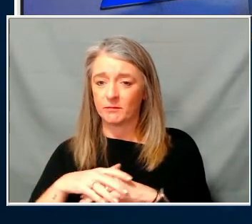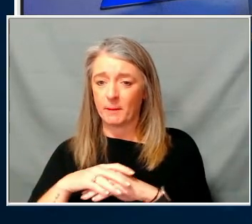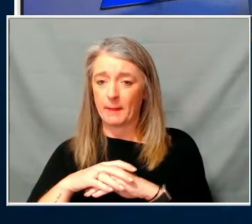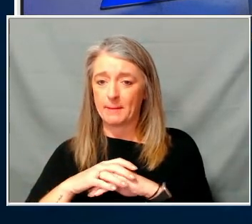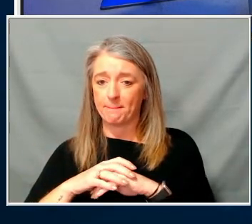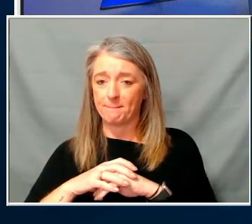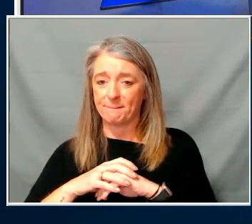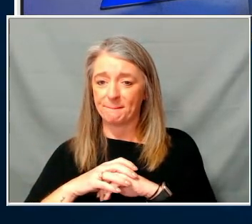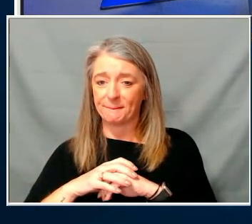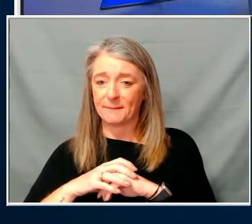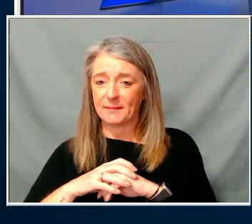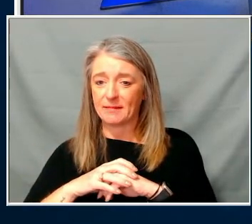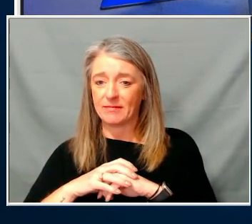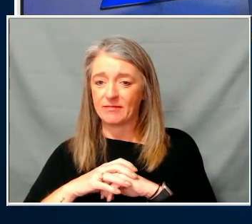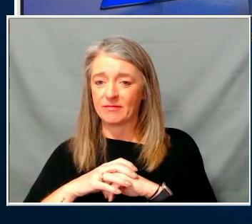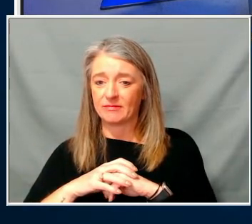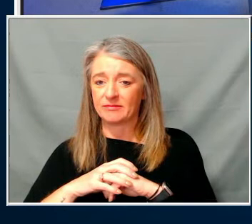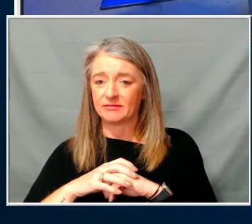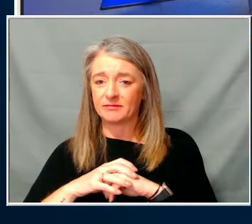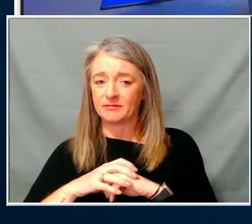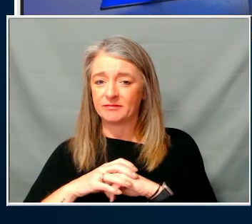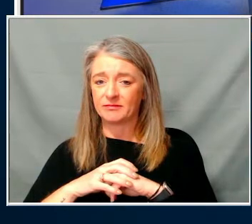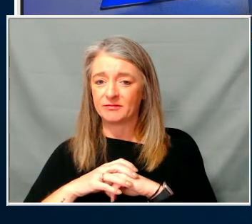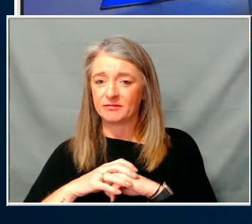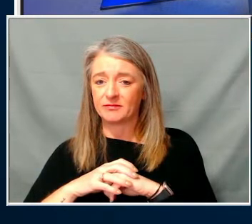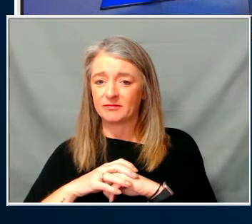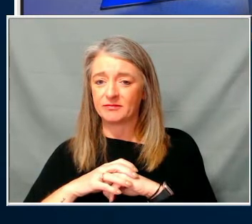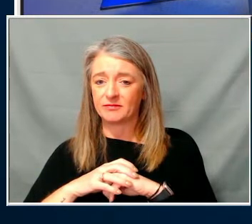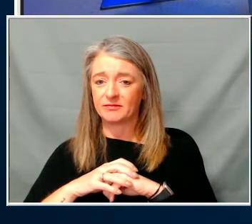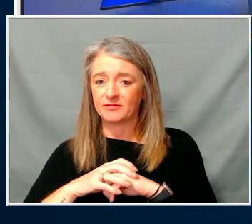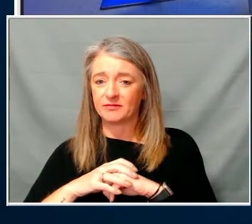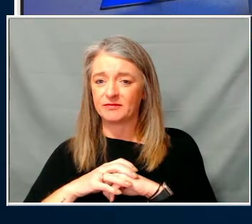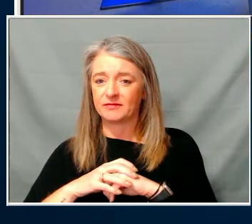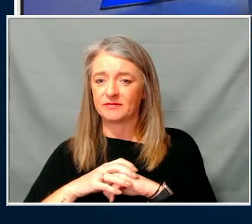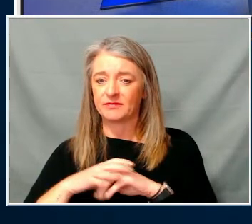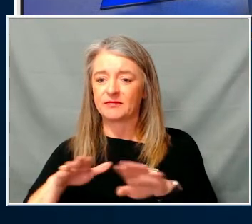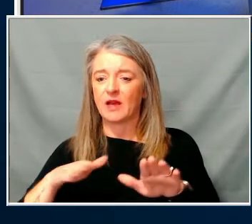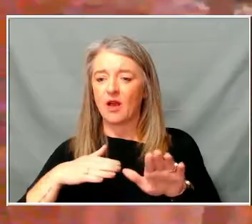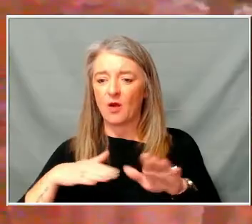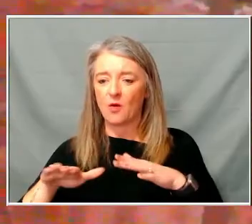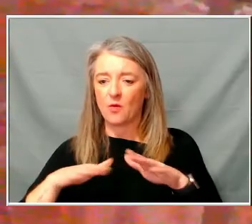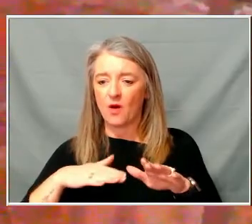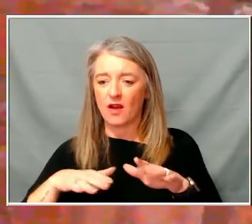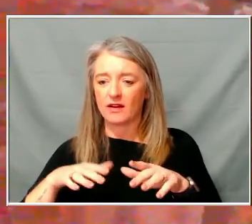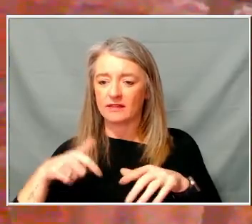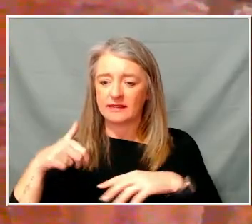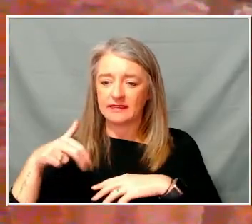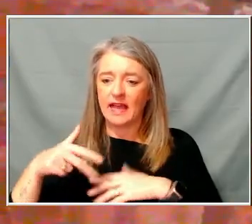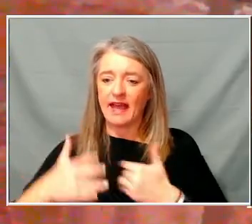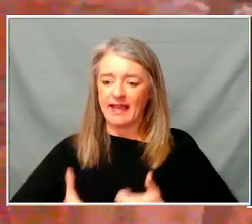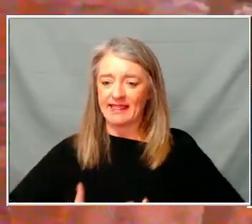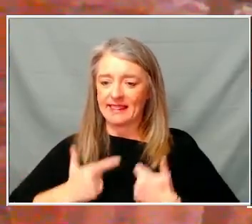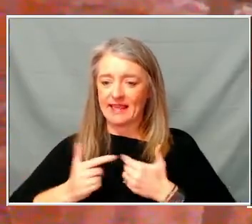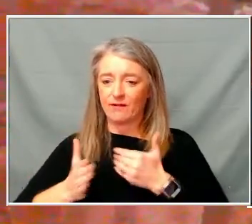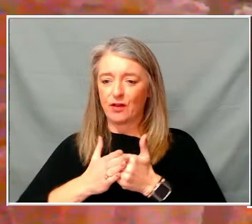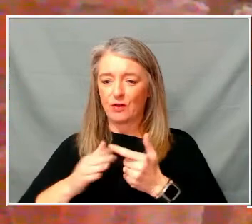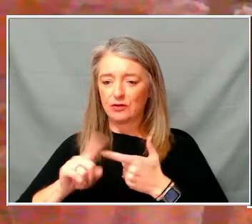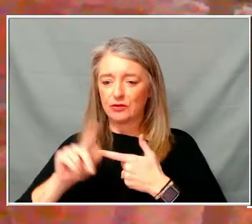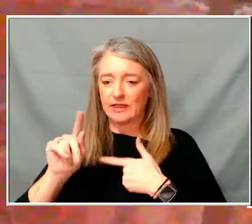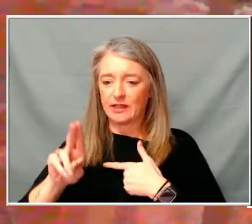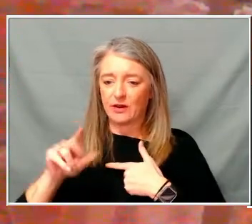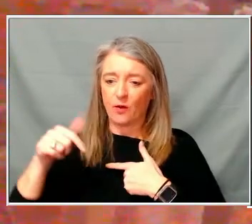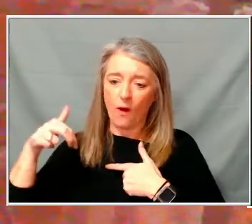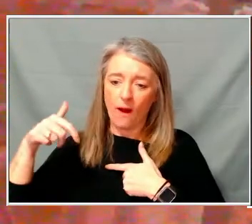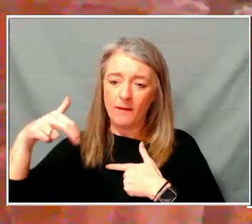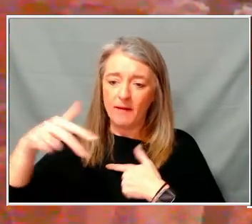you. What's that? I said I walk by the facility because I live very close, and so I would walk